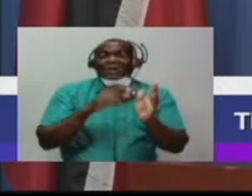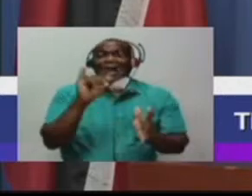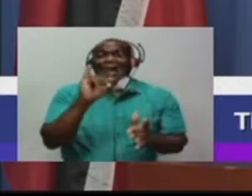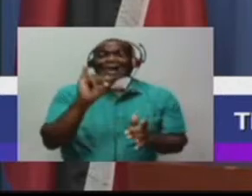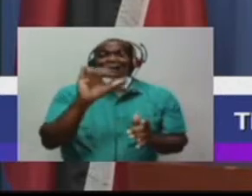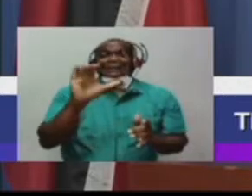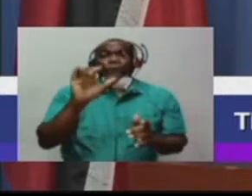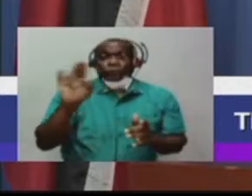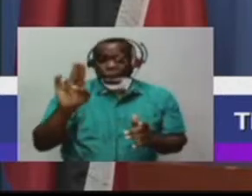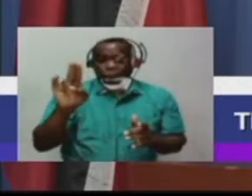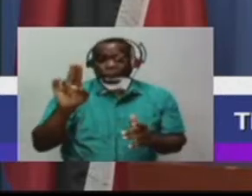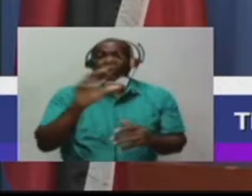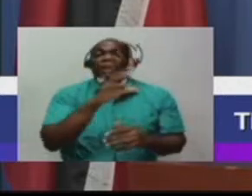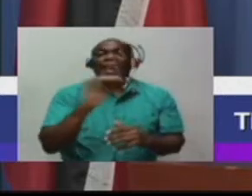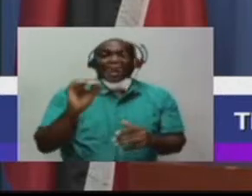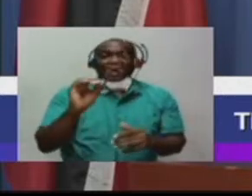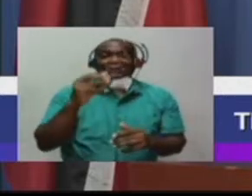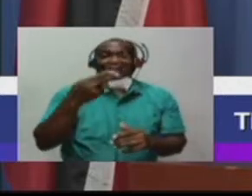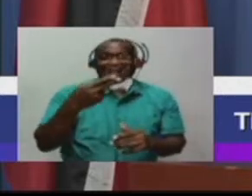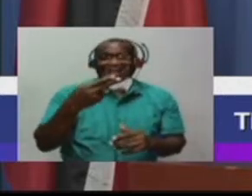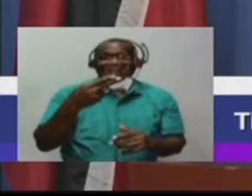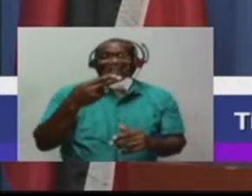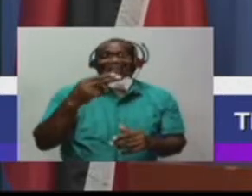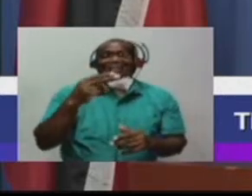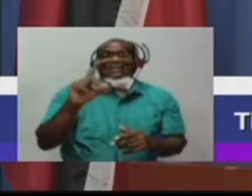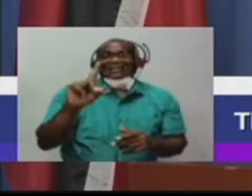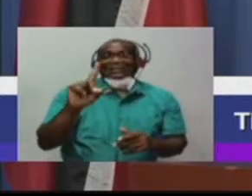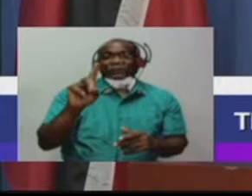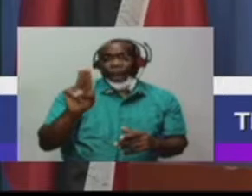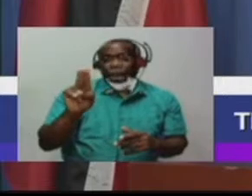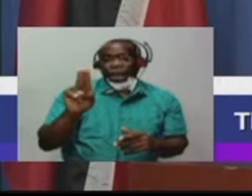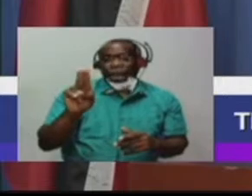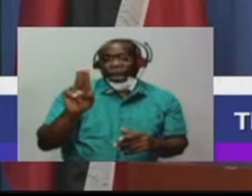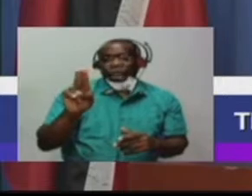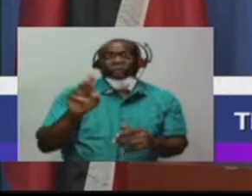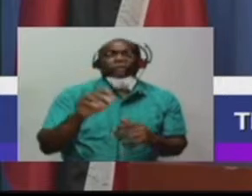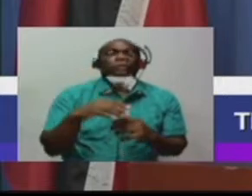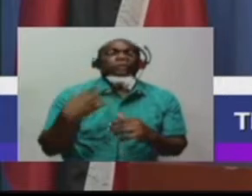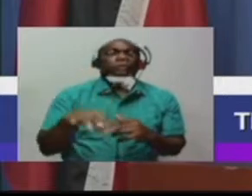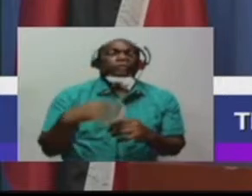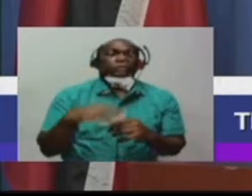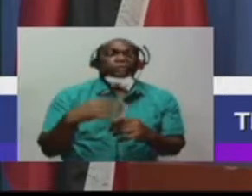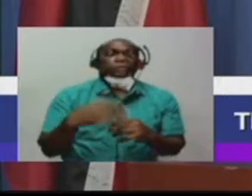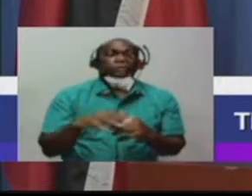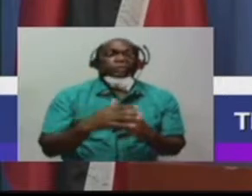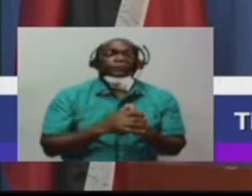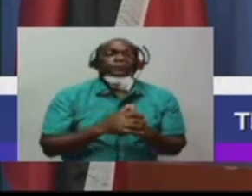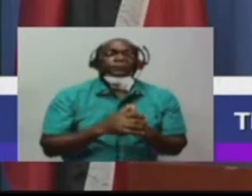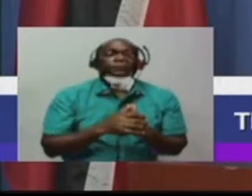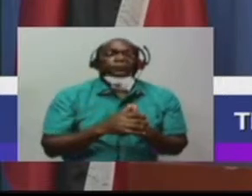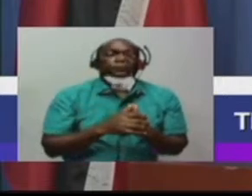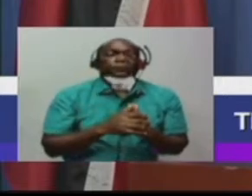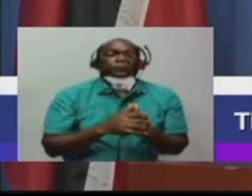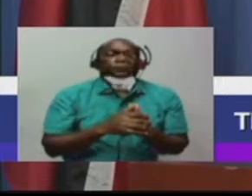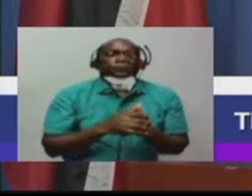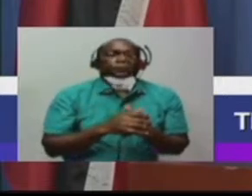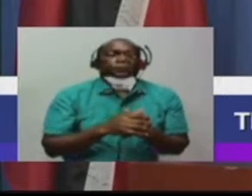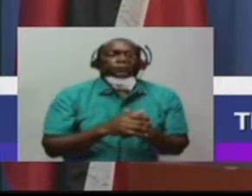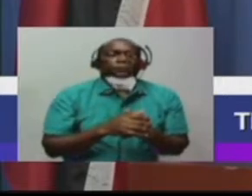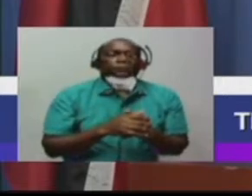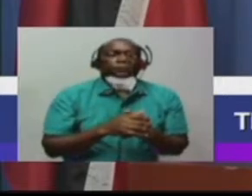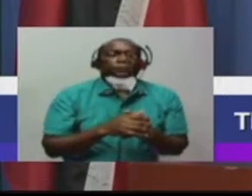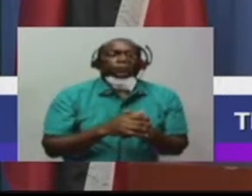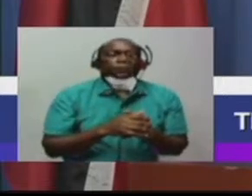dependency unit treatment. We appreciate and acknowledge and thank you for your support in following the 3 Ws and the public